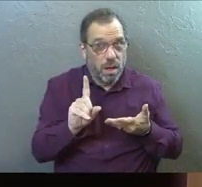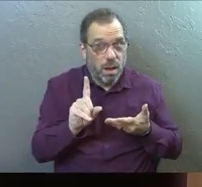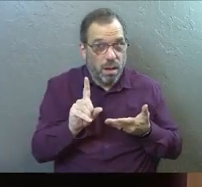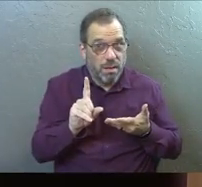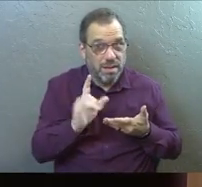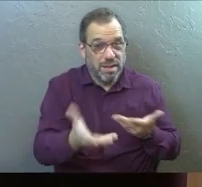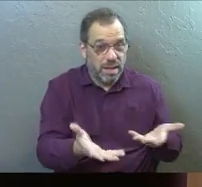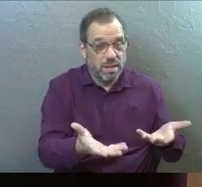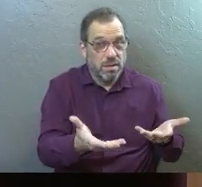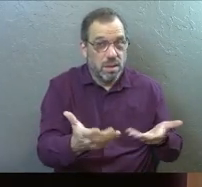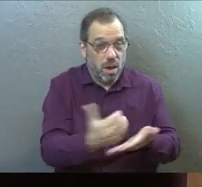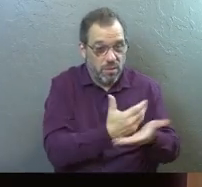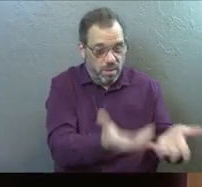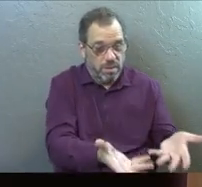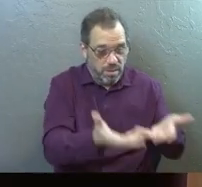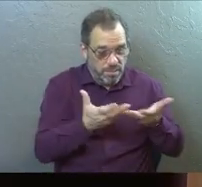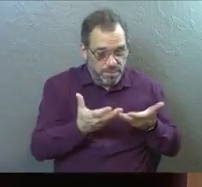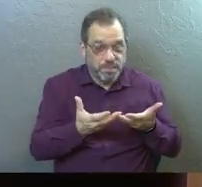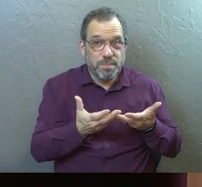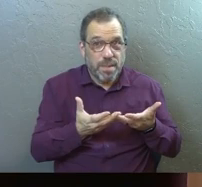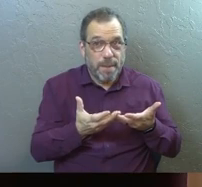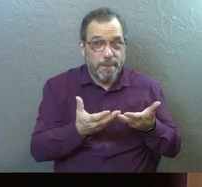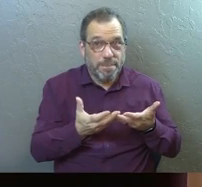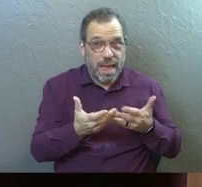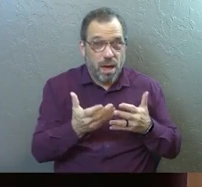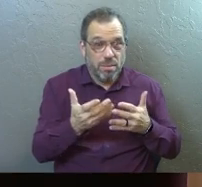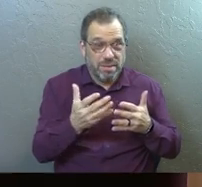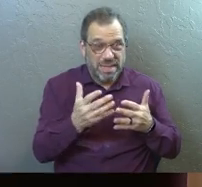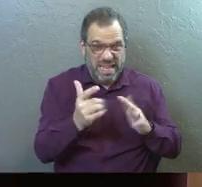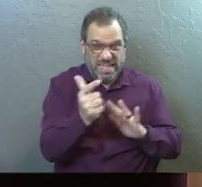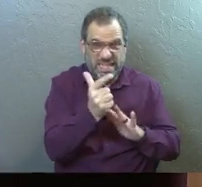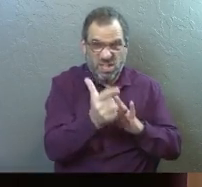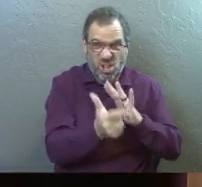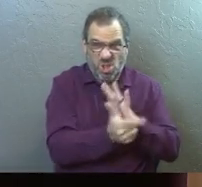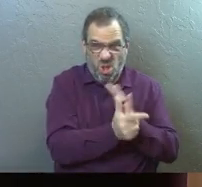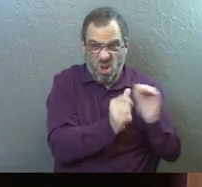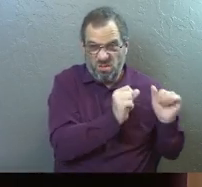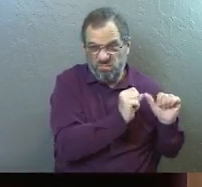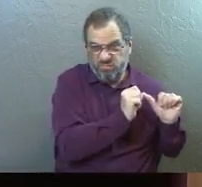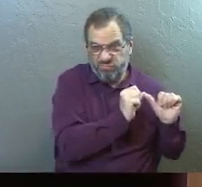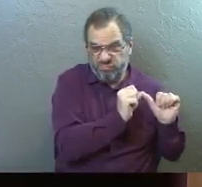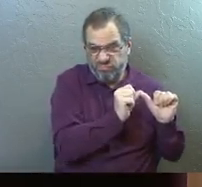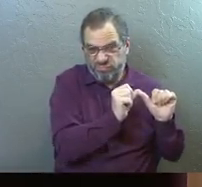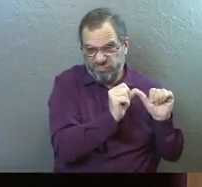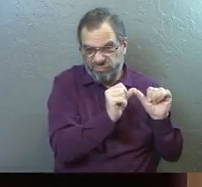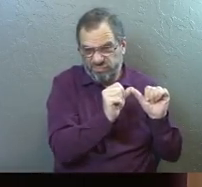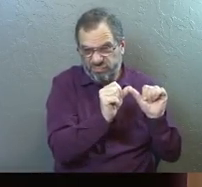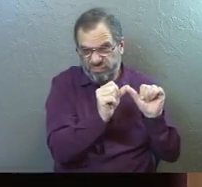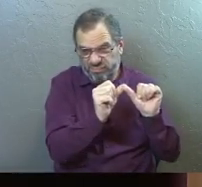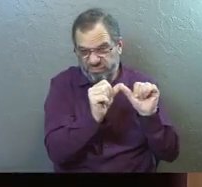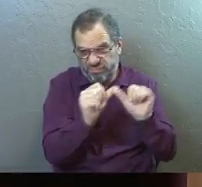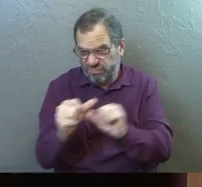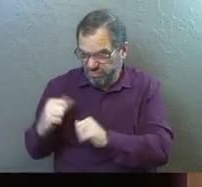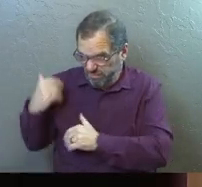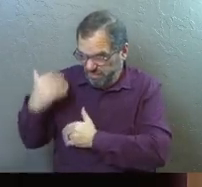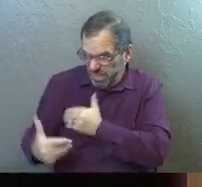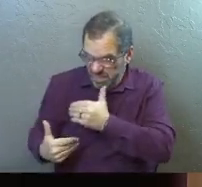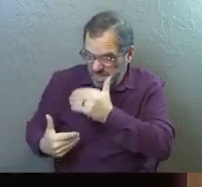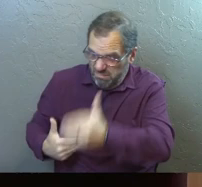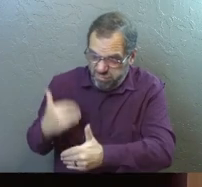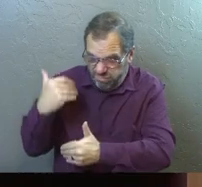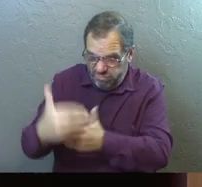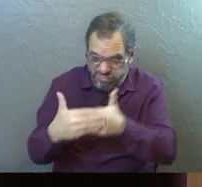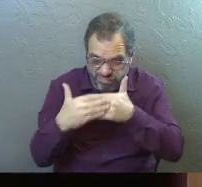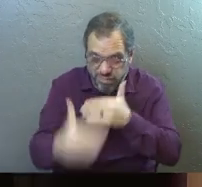until you bring this offering to your God. This is a permanent law for you, and it must be observed from generation to generation wherever you live. It's